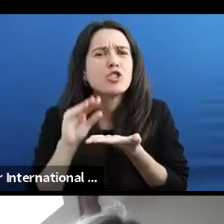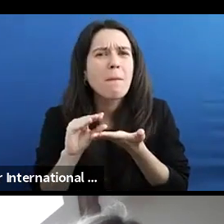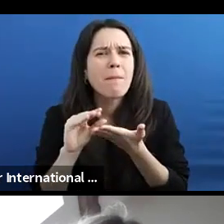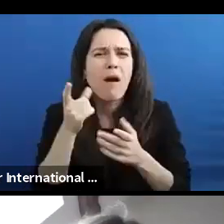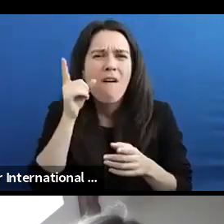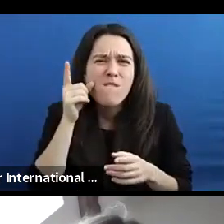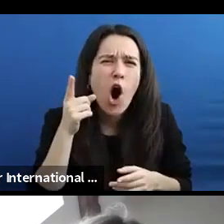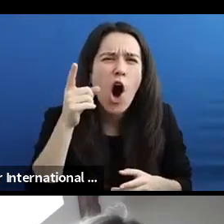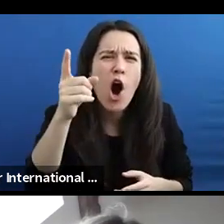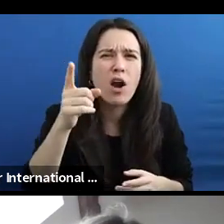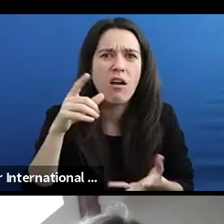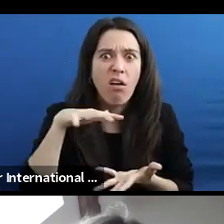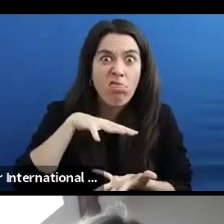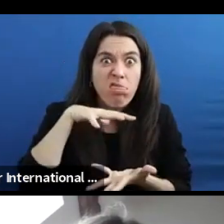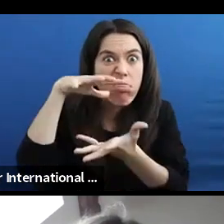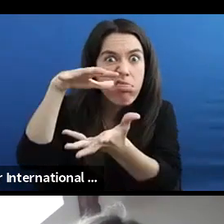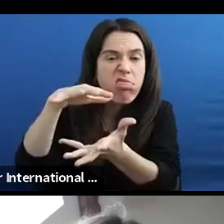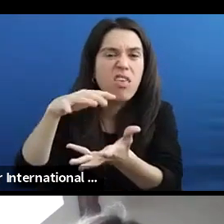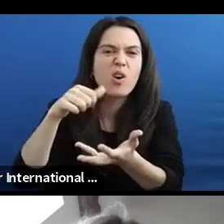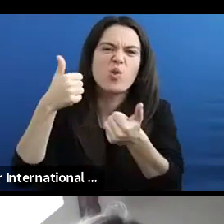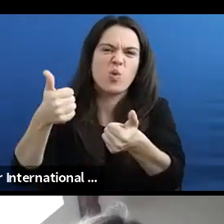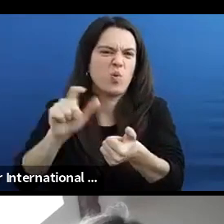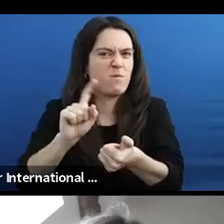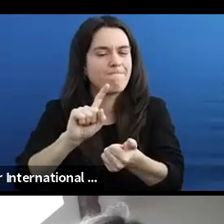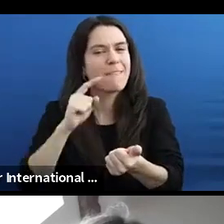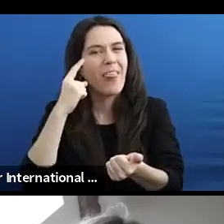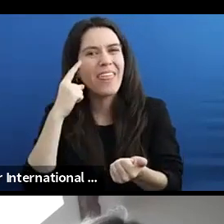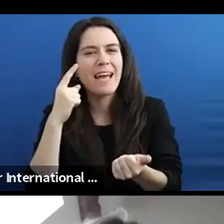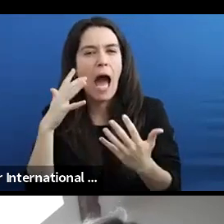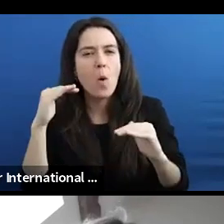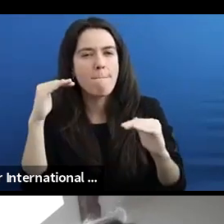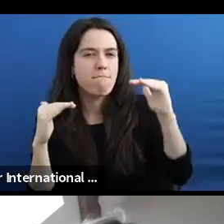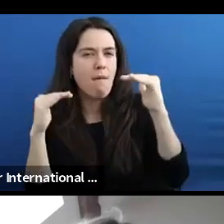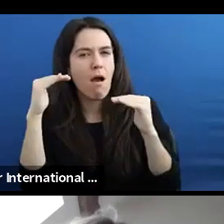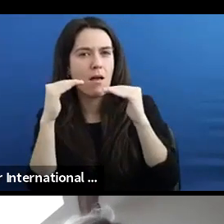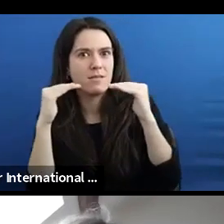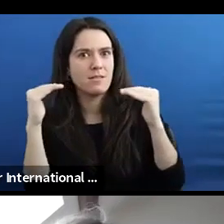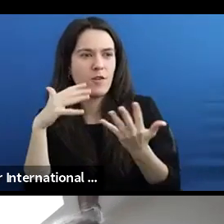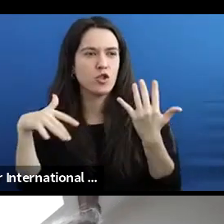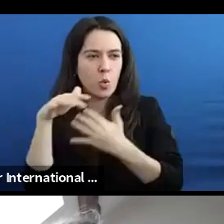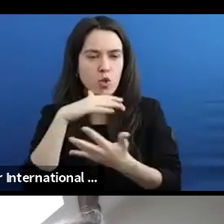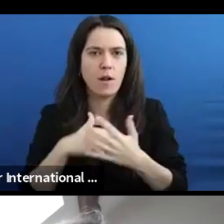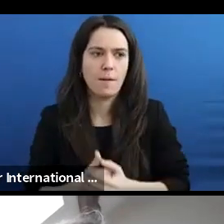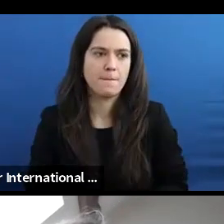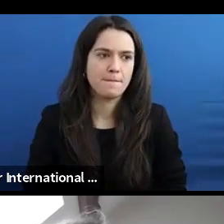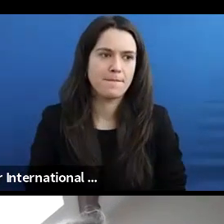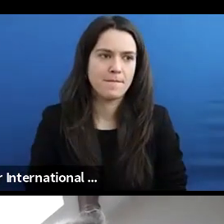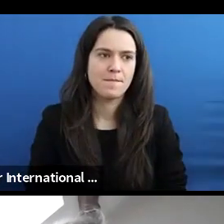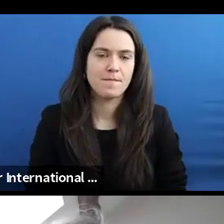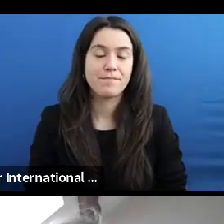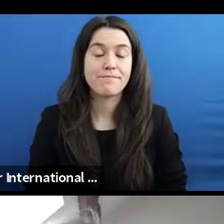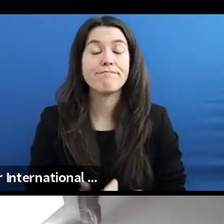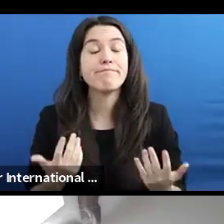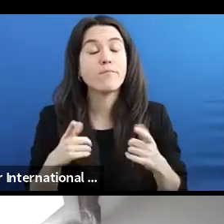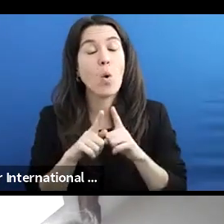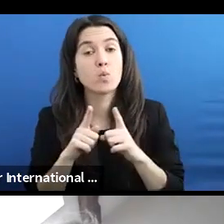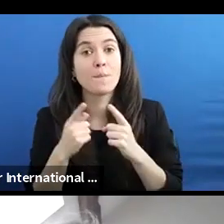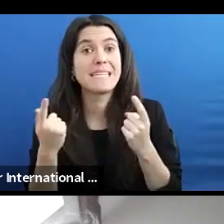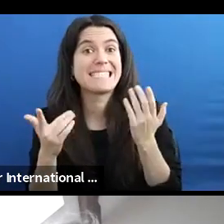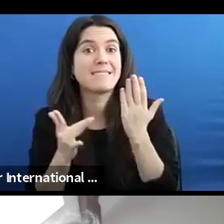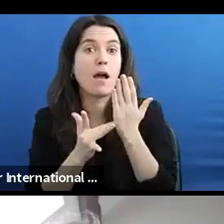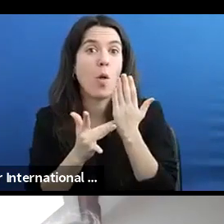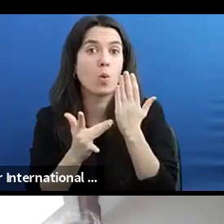solution. So we have to work on this social issue. Of course, we have a point as well about technologies, and that is